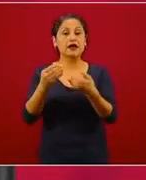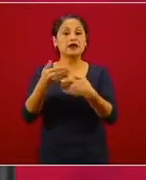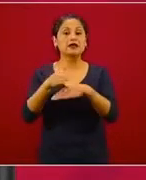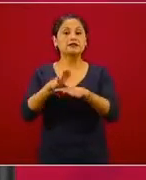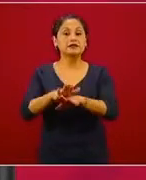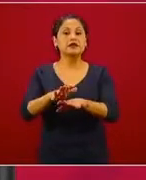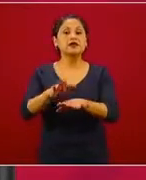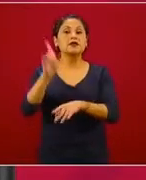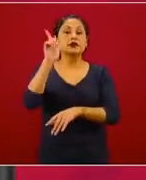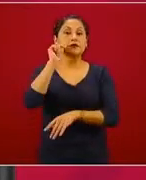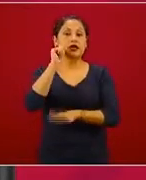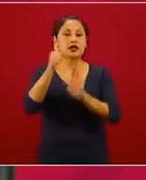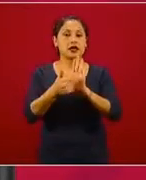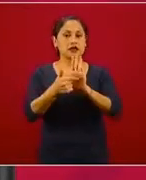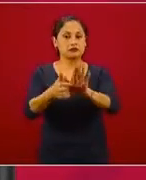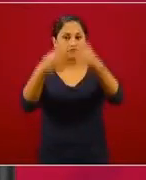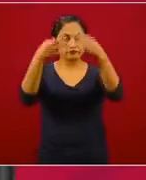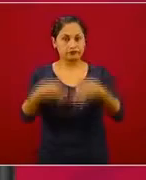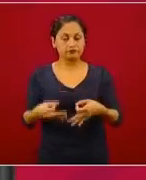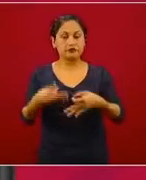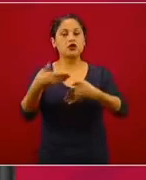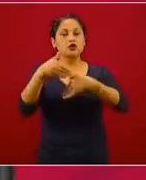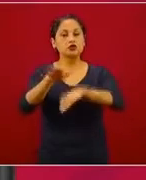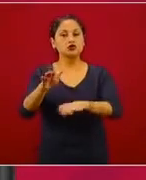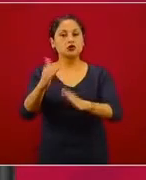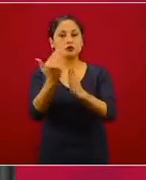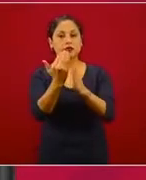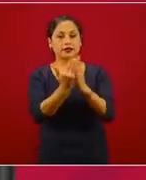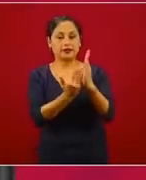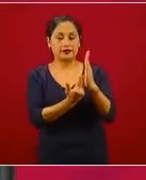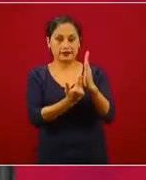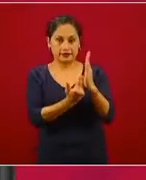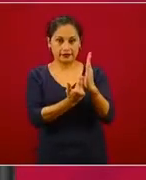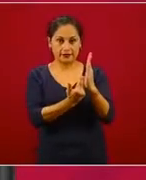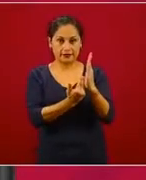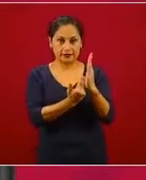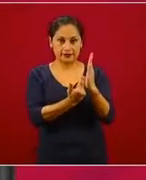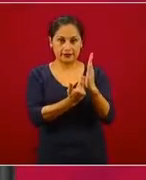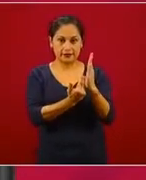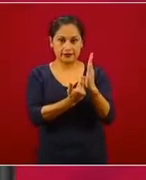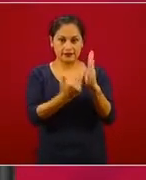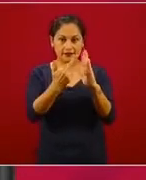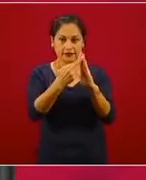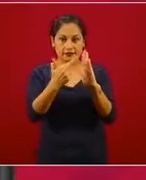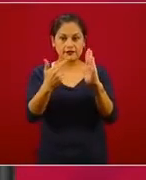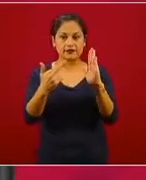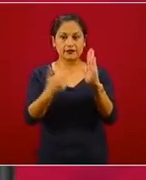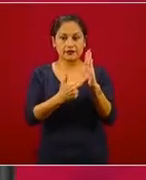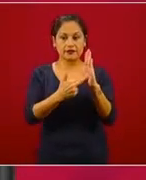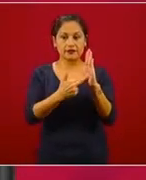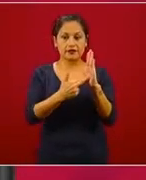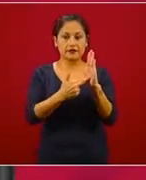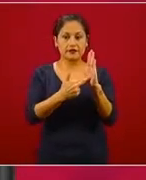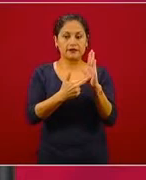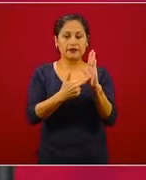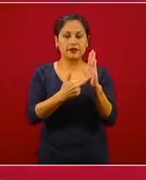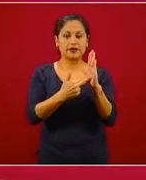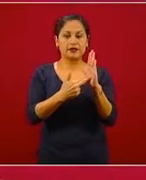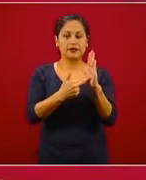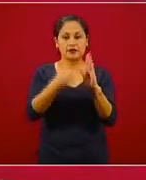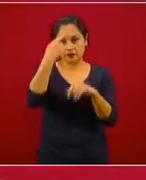Health System can join us. We're going to give you some information formally tomorrow on this to talk